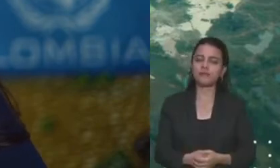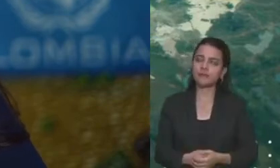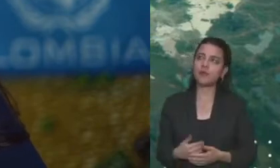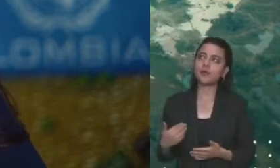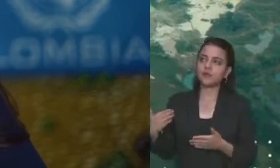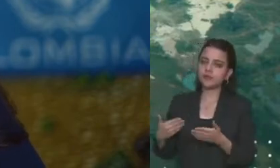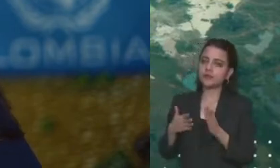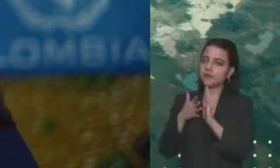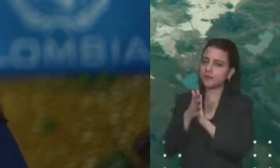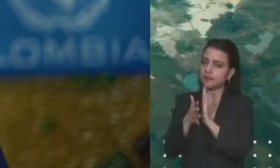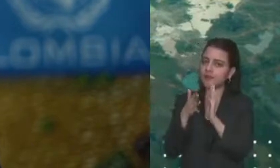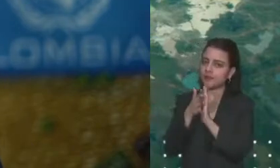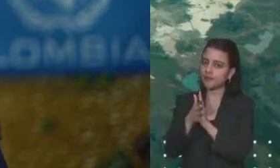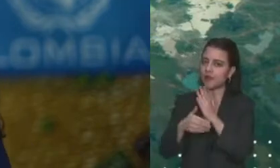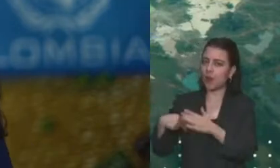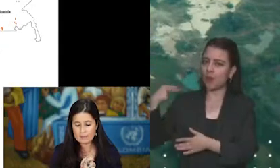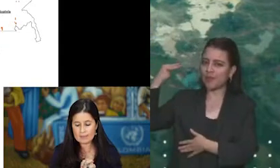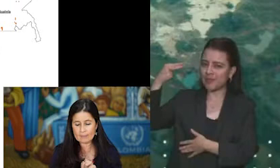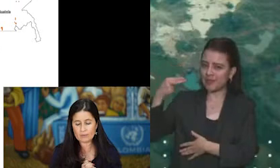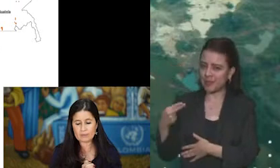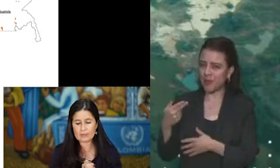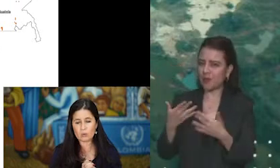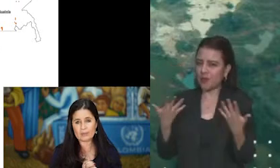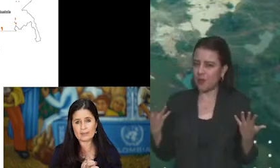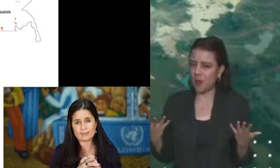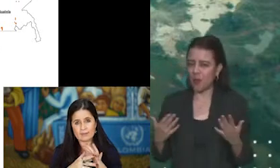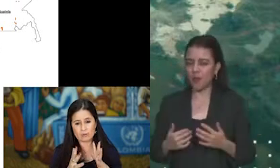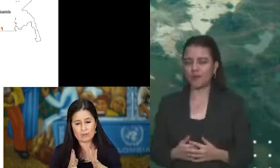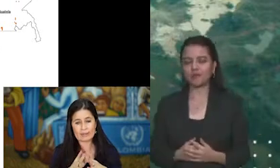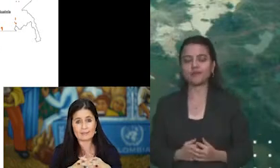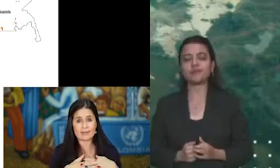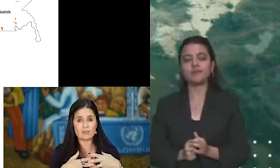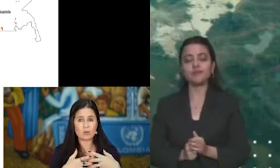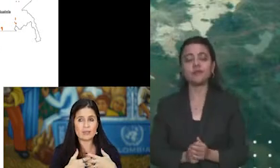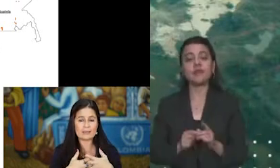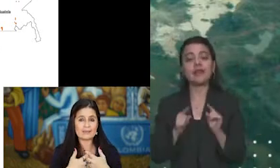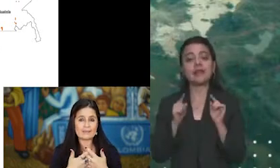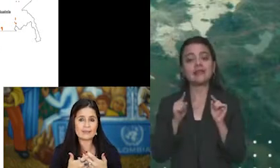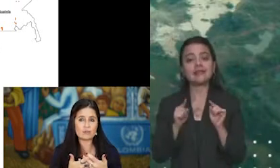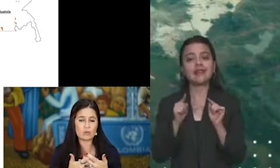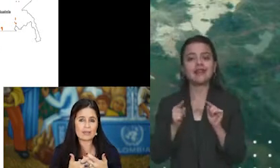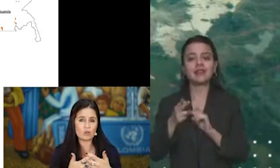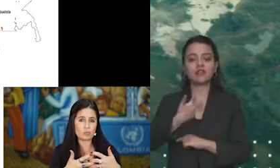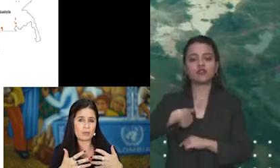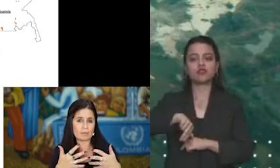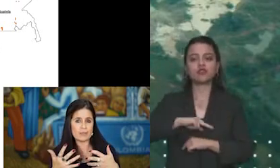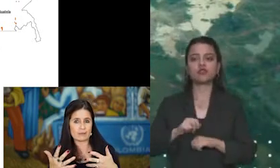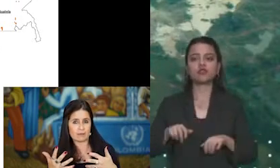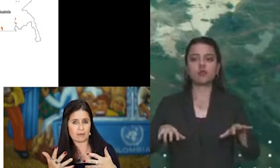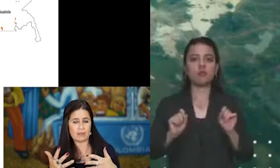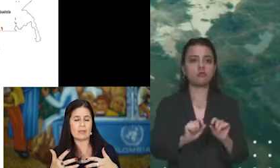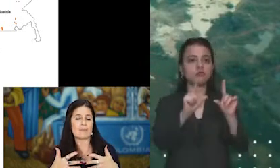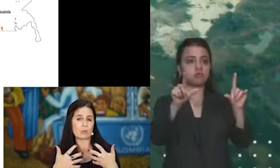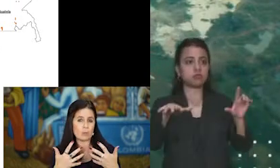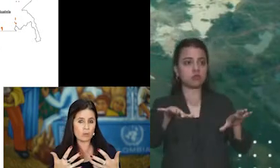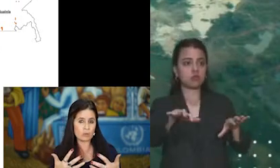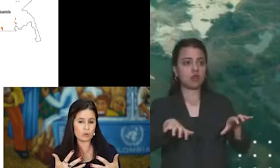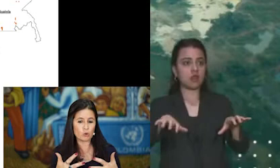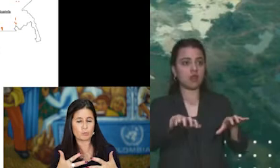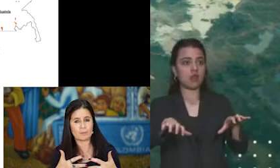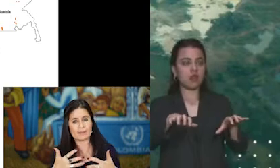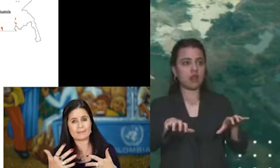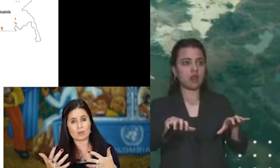certain dynamic. Remember that we have been talking about the historical series. Once we have an historical series, this allows us within the monitoring framework